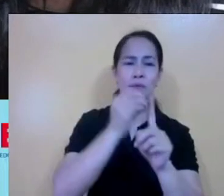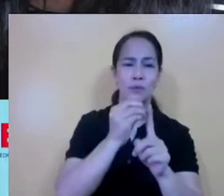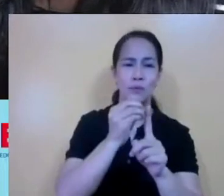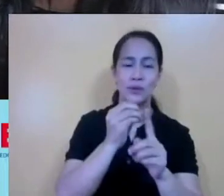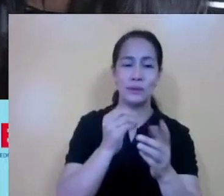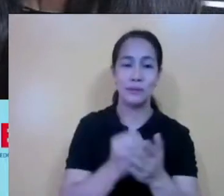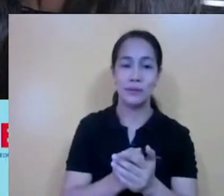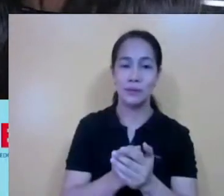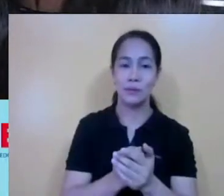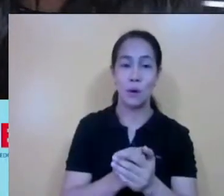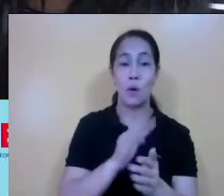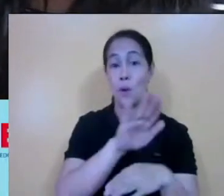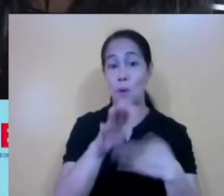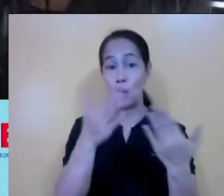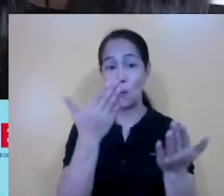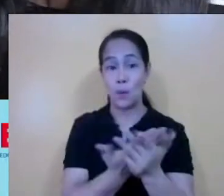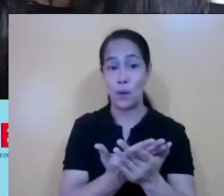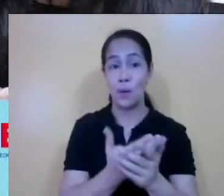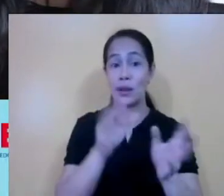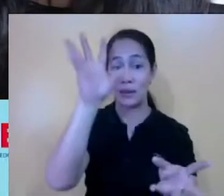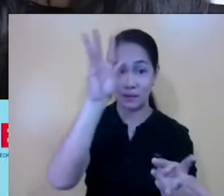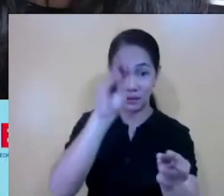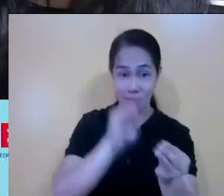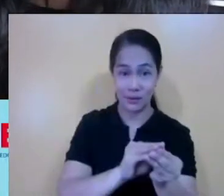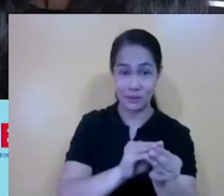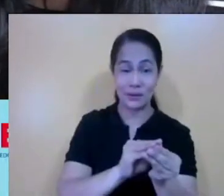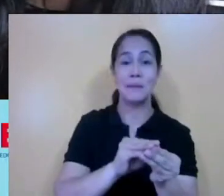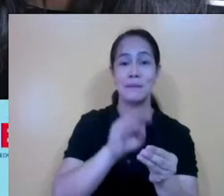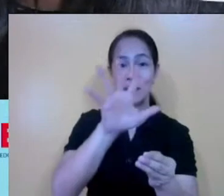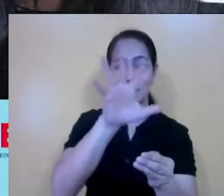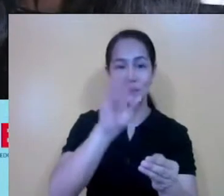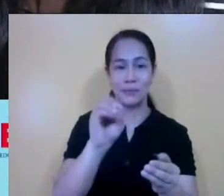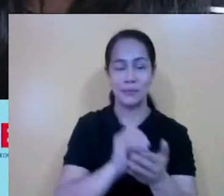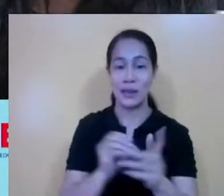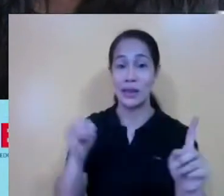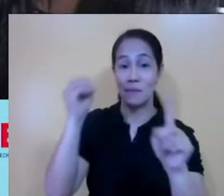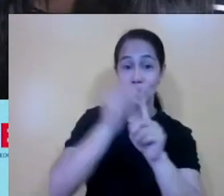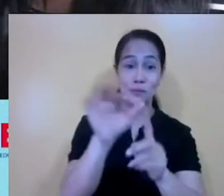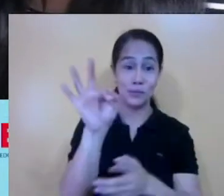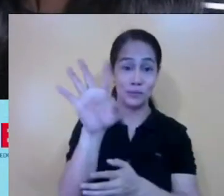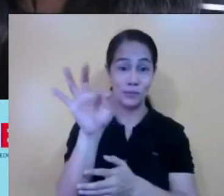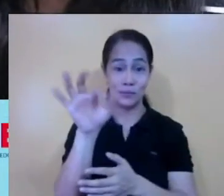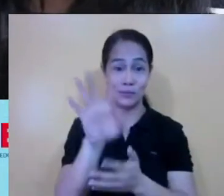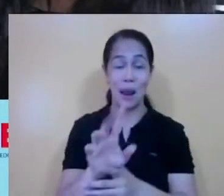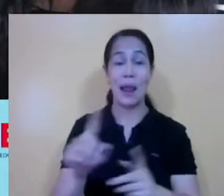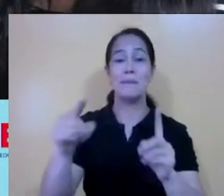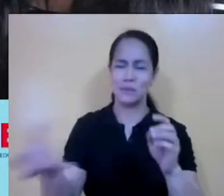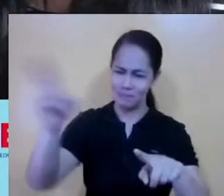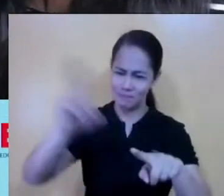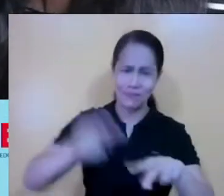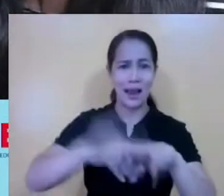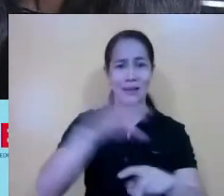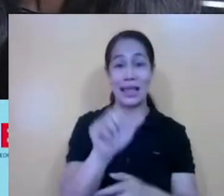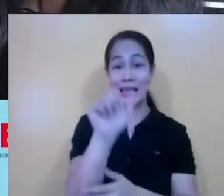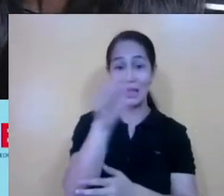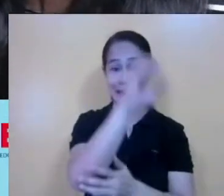those up, that will be a total of 90%. And for your objective 19, which is your plus factor, that's 10%. For